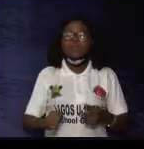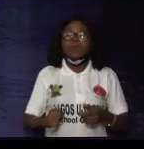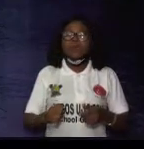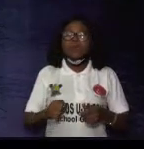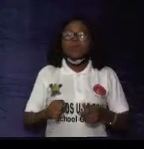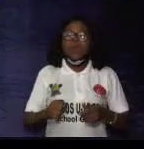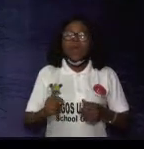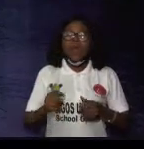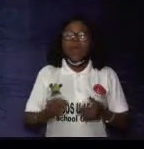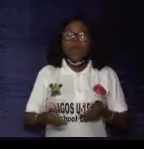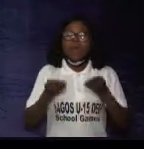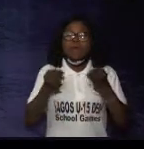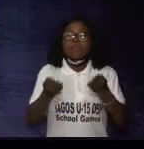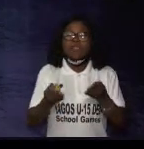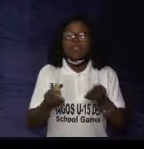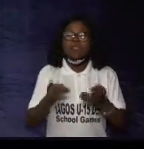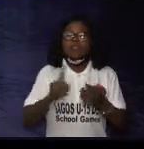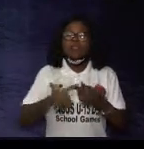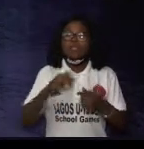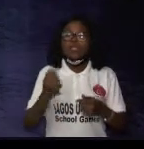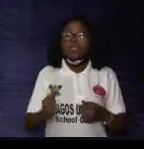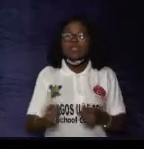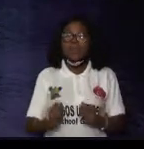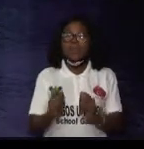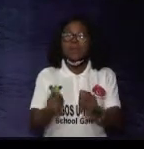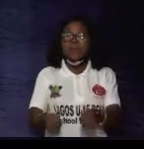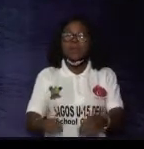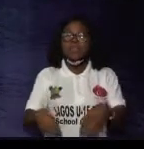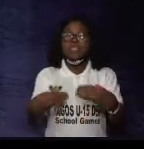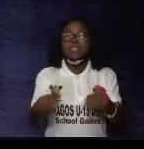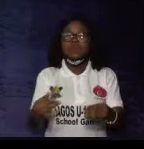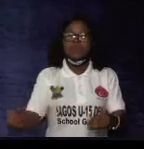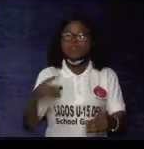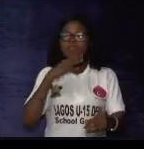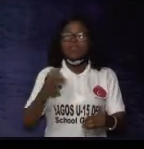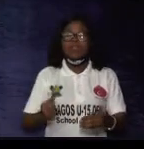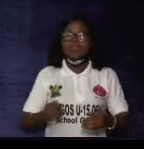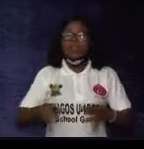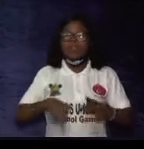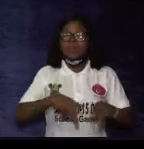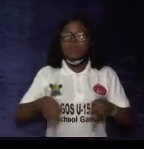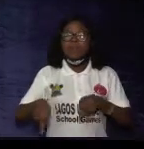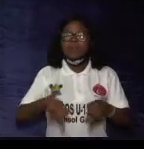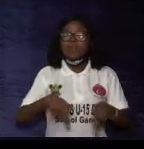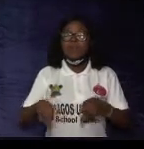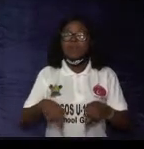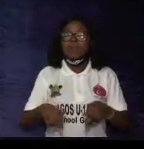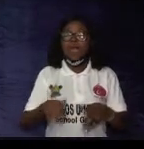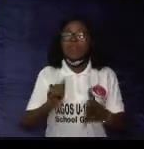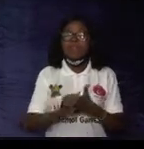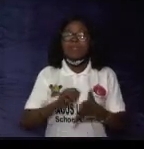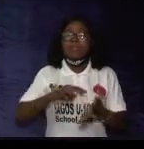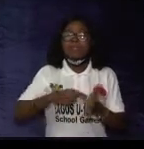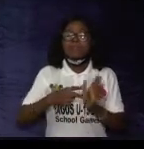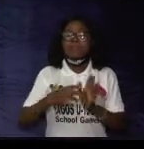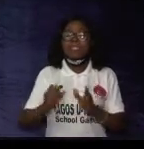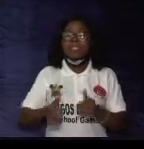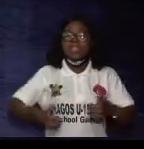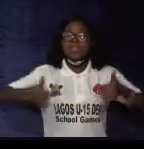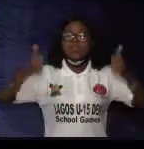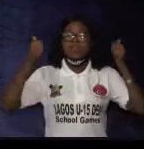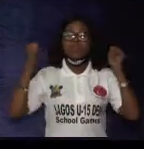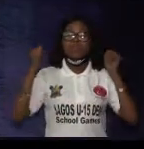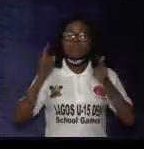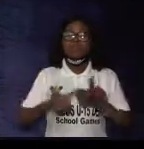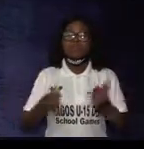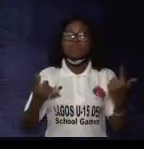The man turned down our invitation to the prize-giving ceremony. That means he refused